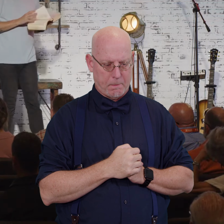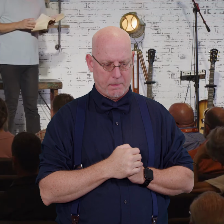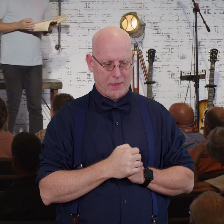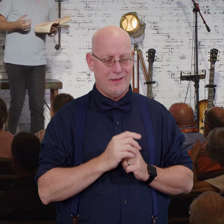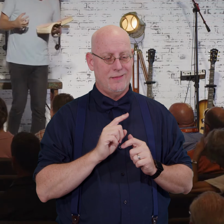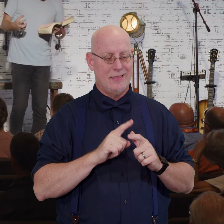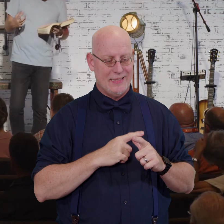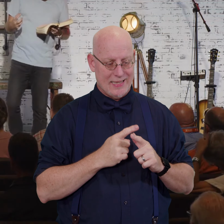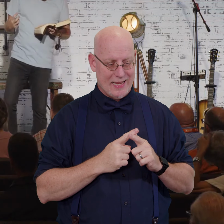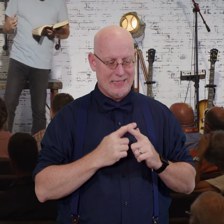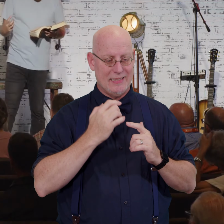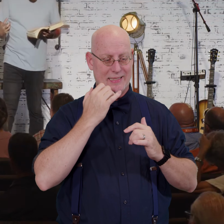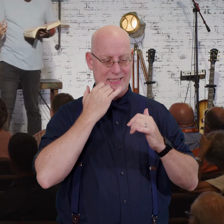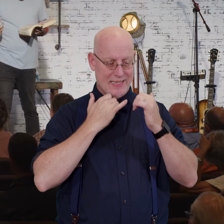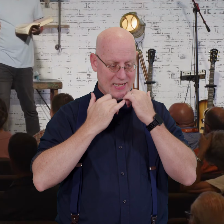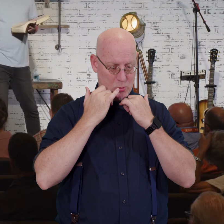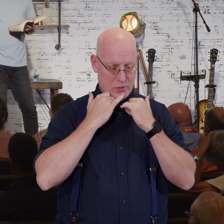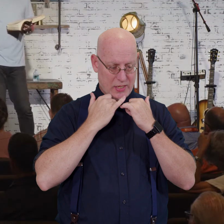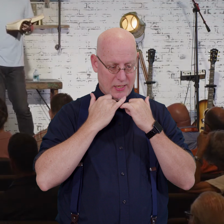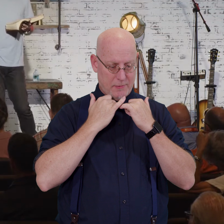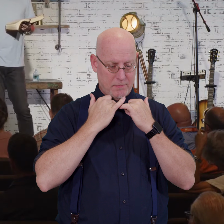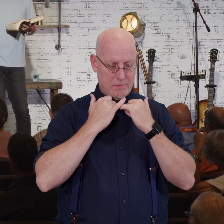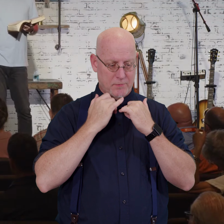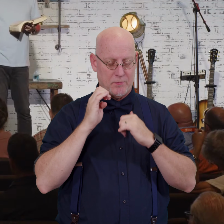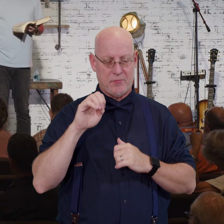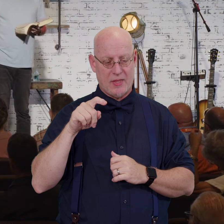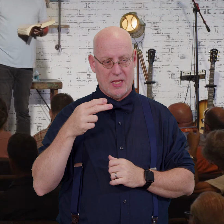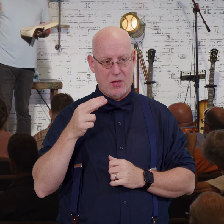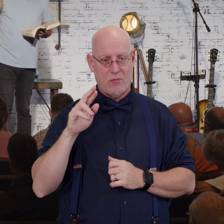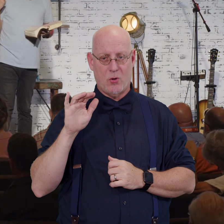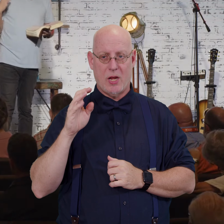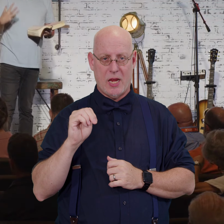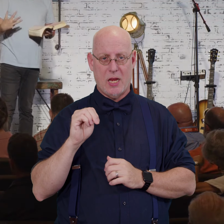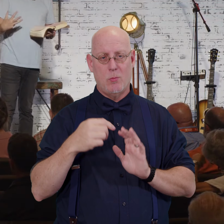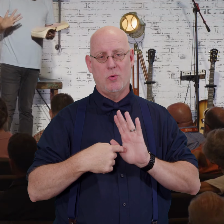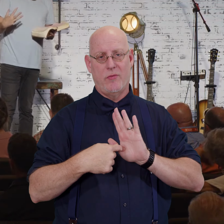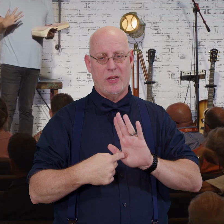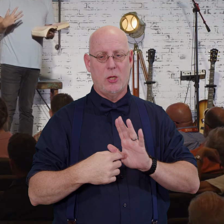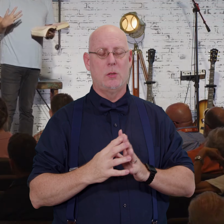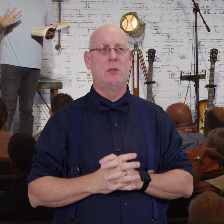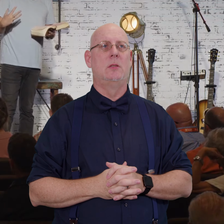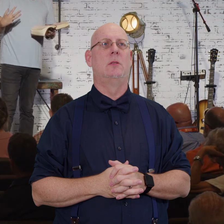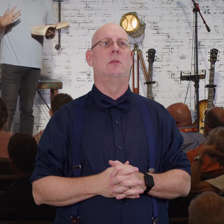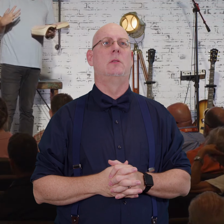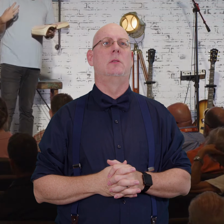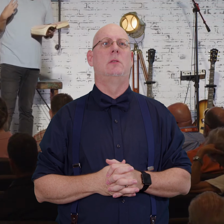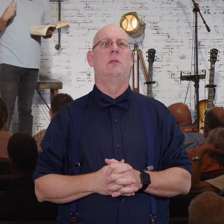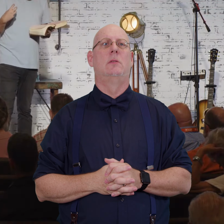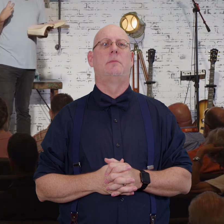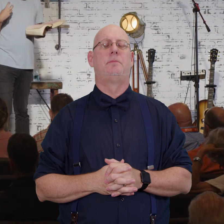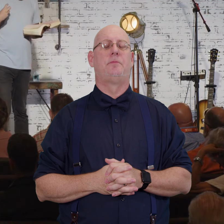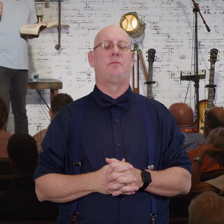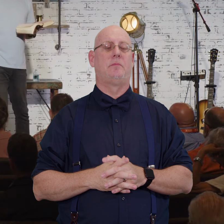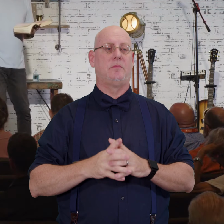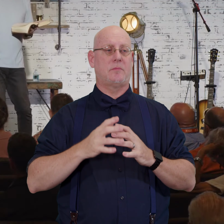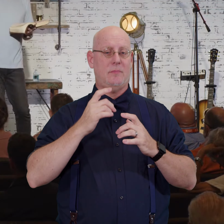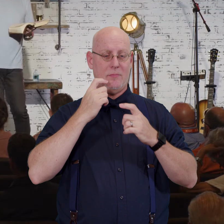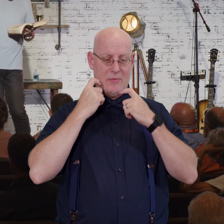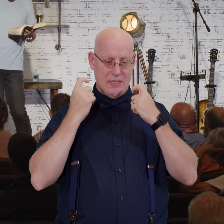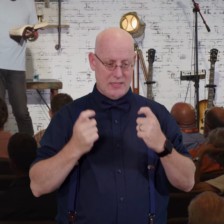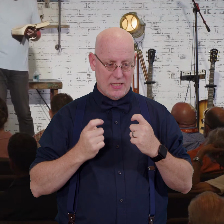even then the iniquity of Ephraim is revealed, and the evil deeds